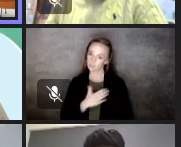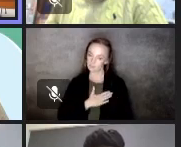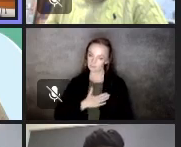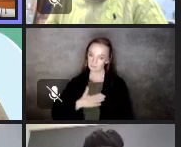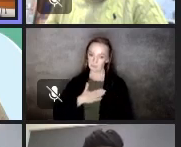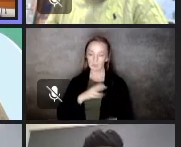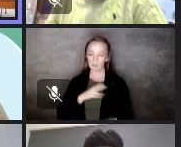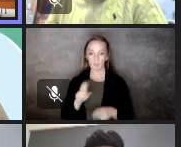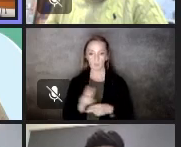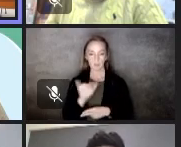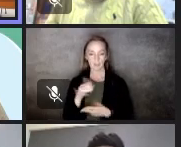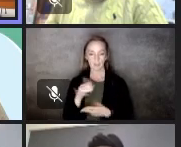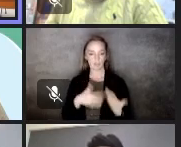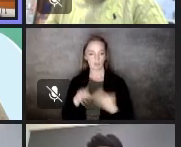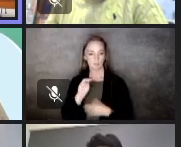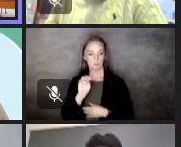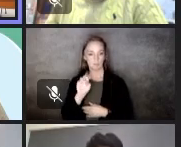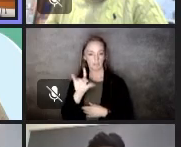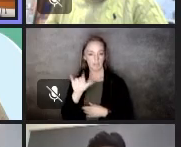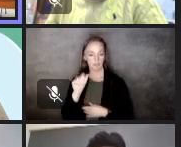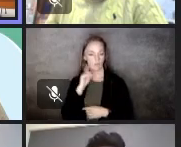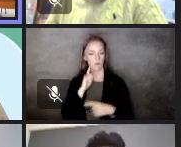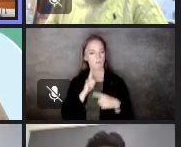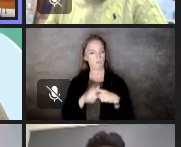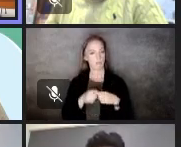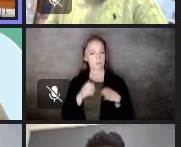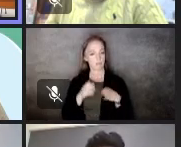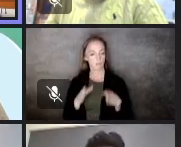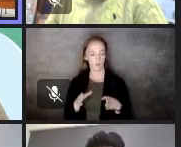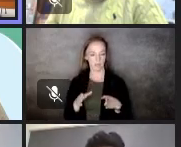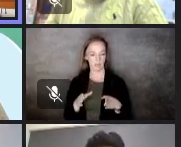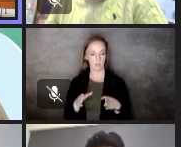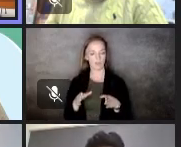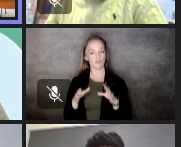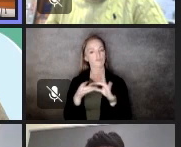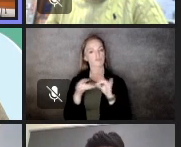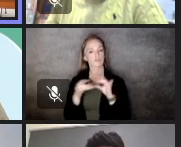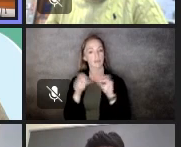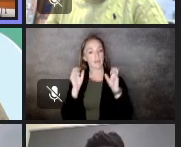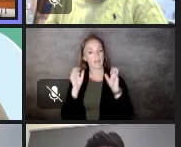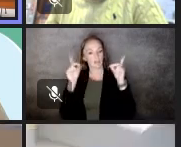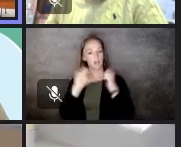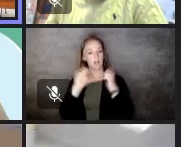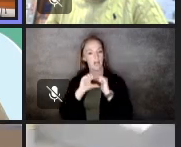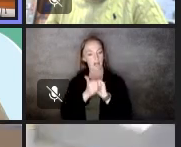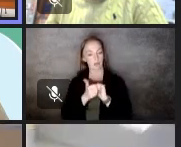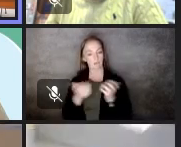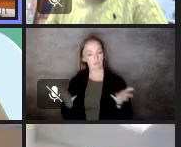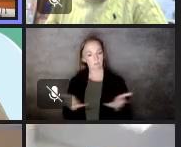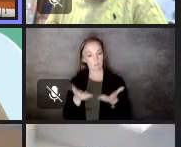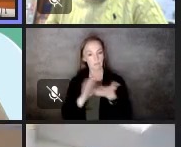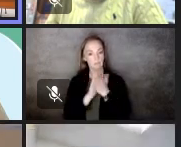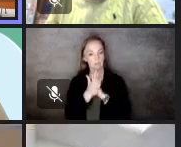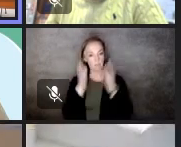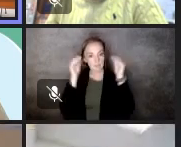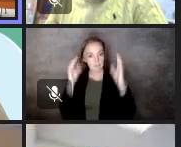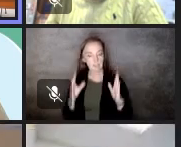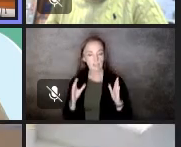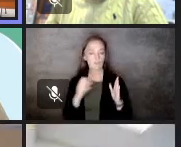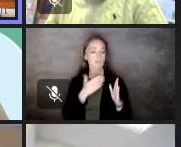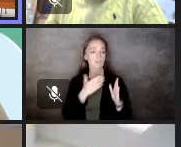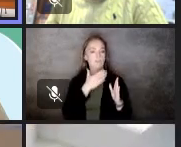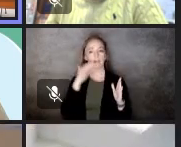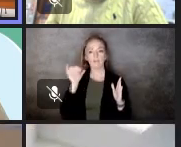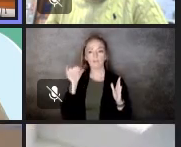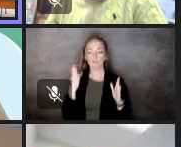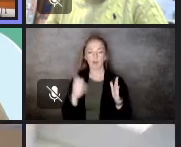media as a positive way to spin off education and how to promote being a teacher, the best job, the most noble job